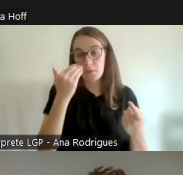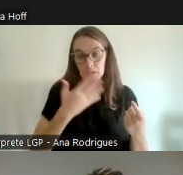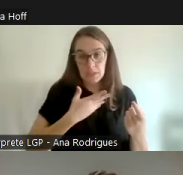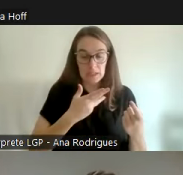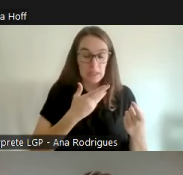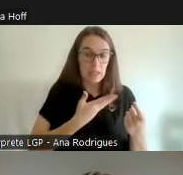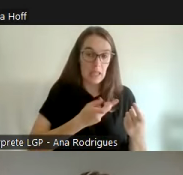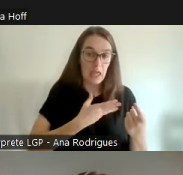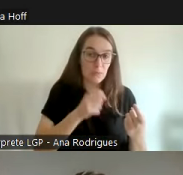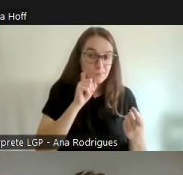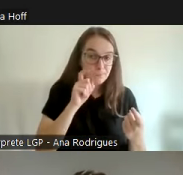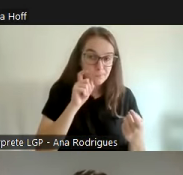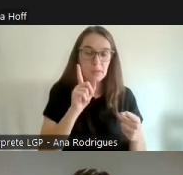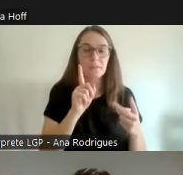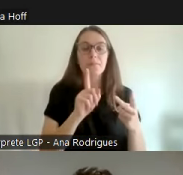who is